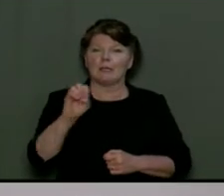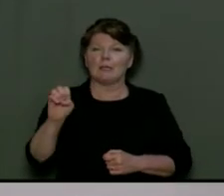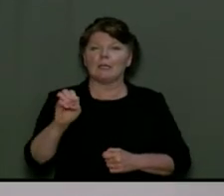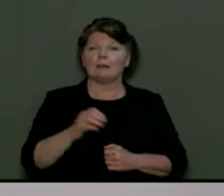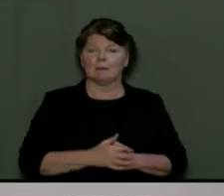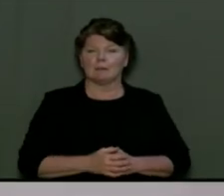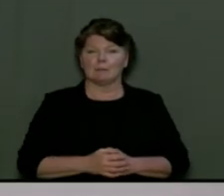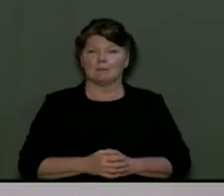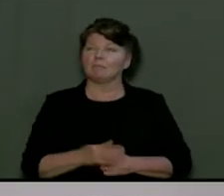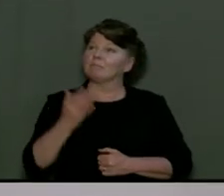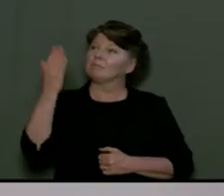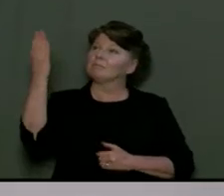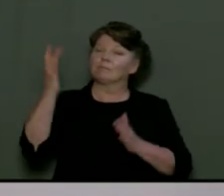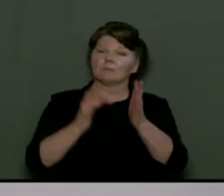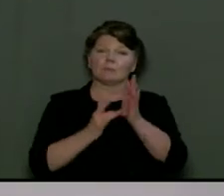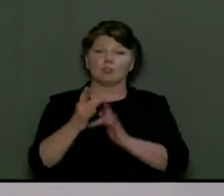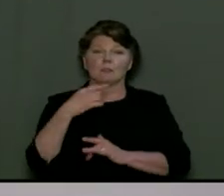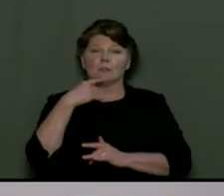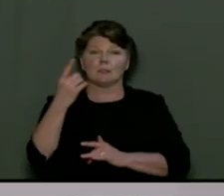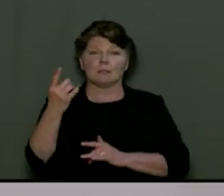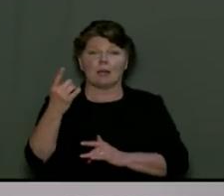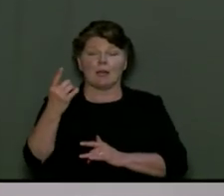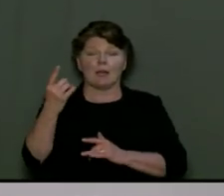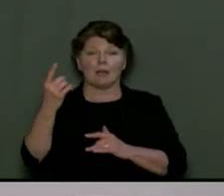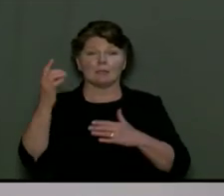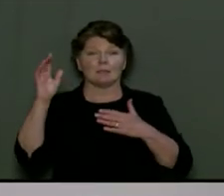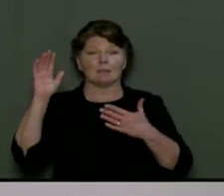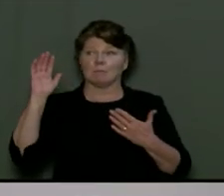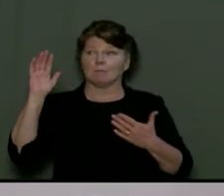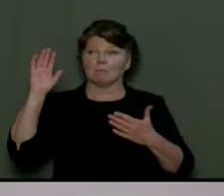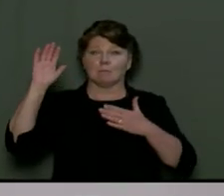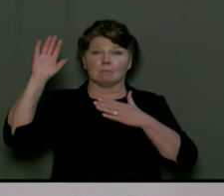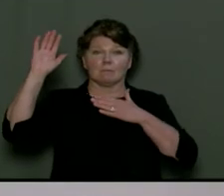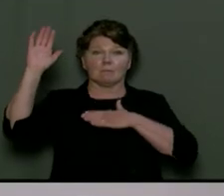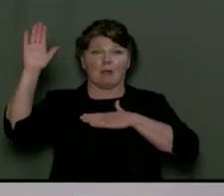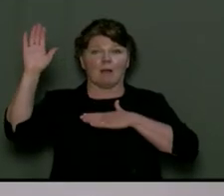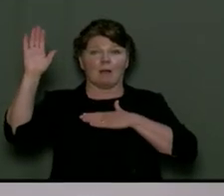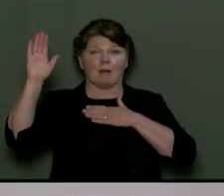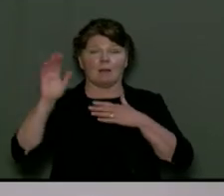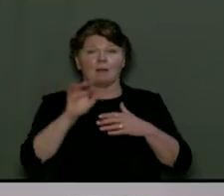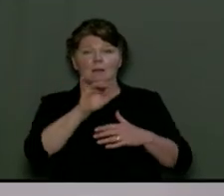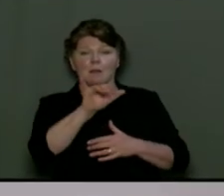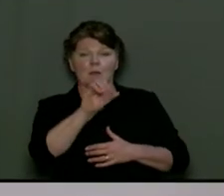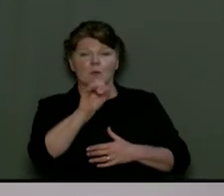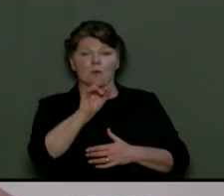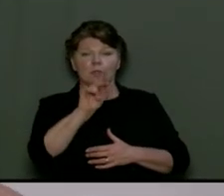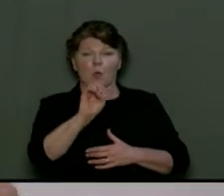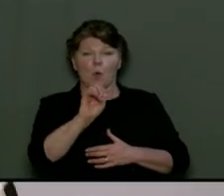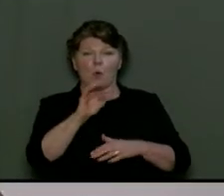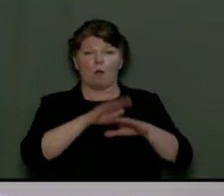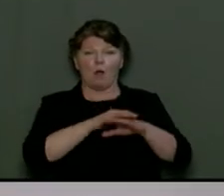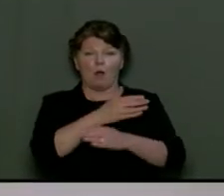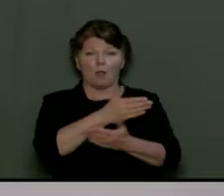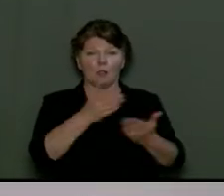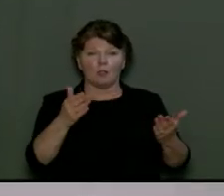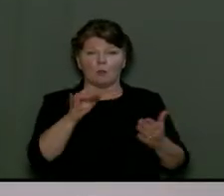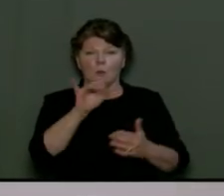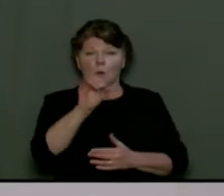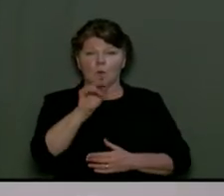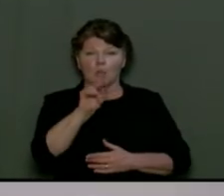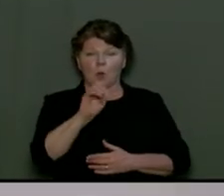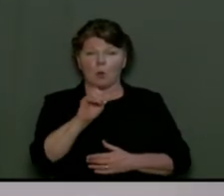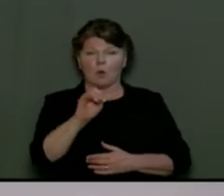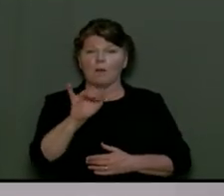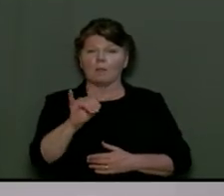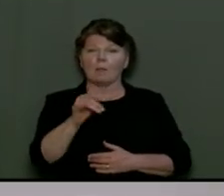And then Jesus says, take my yoke upon you. You know what a yoke is? It's what a farmer